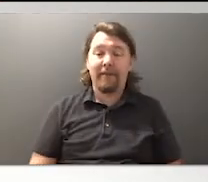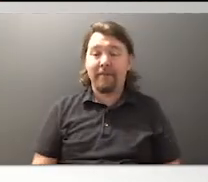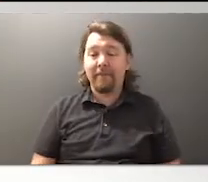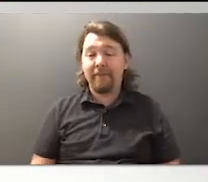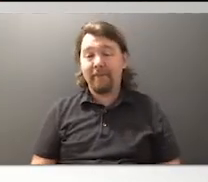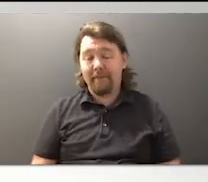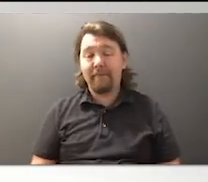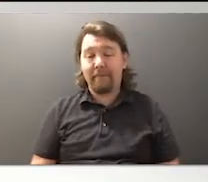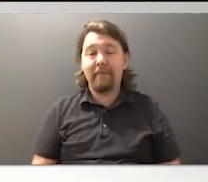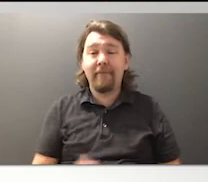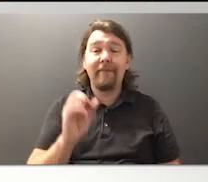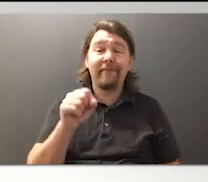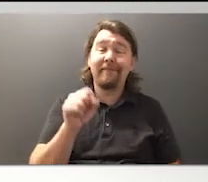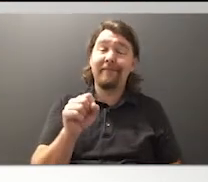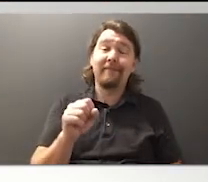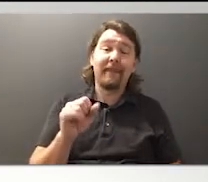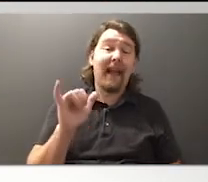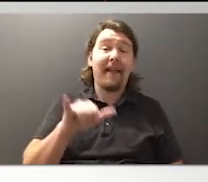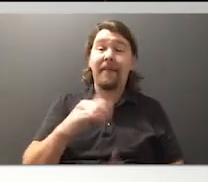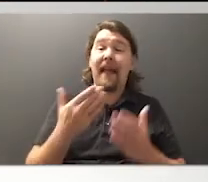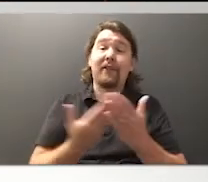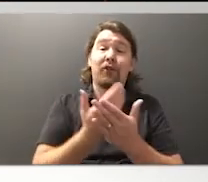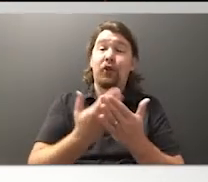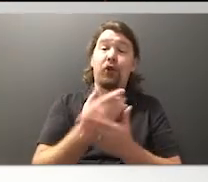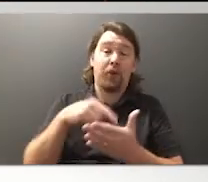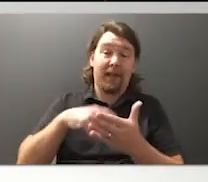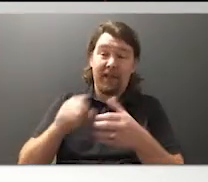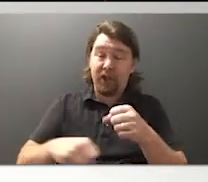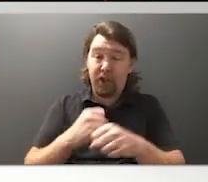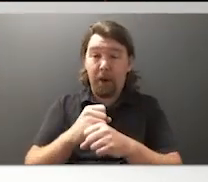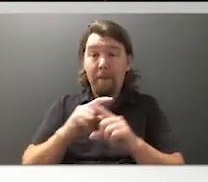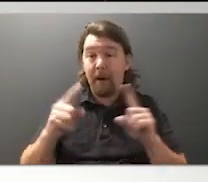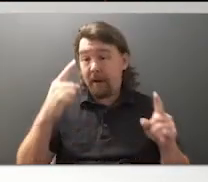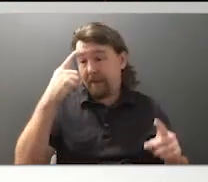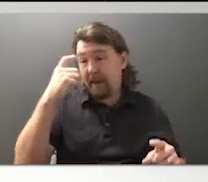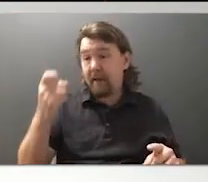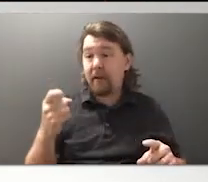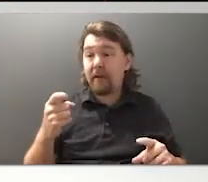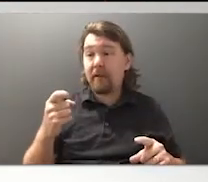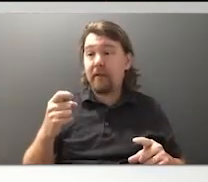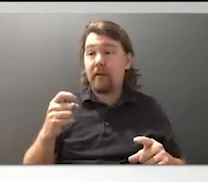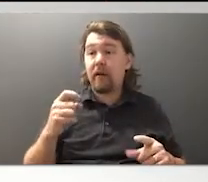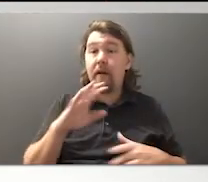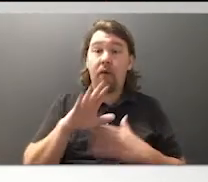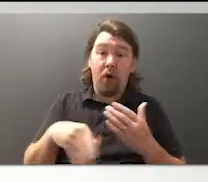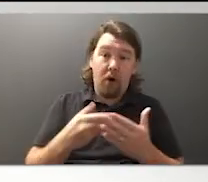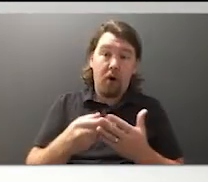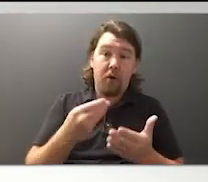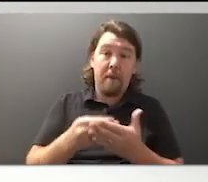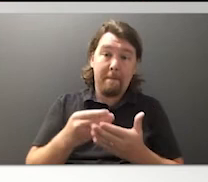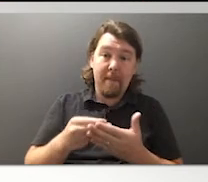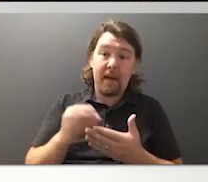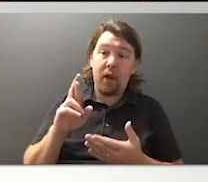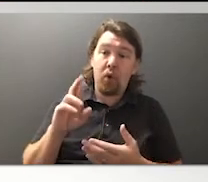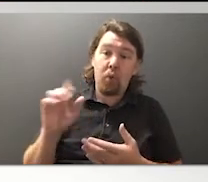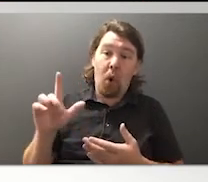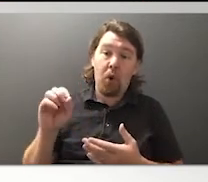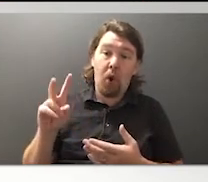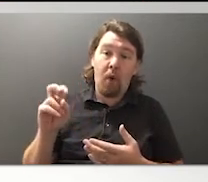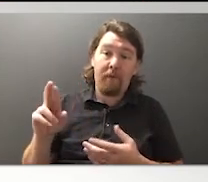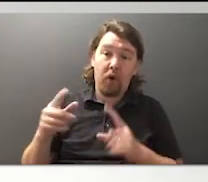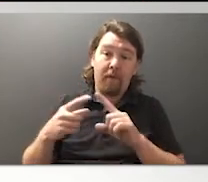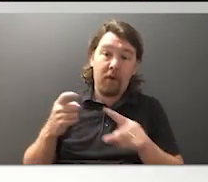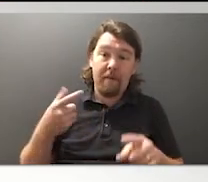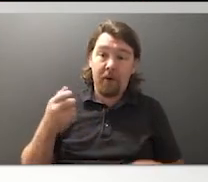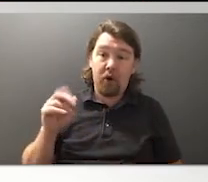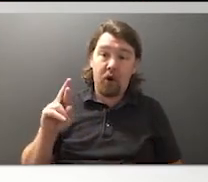yeah, yeah, that's new to this year. However, because all of the funds roll over from Gardner, then the inactivity